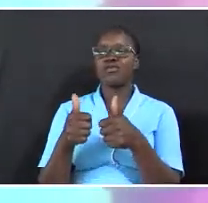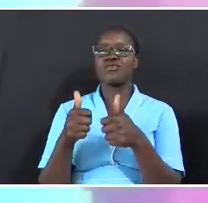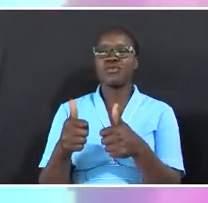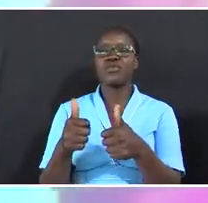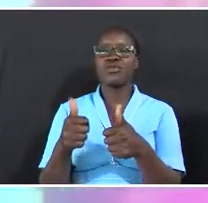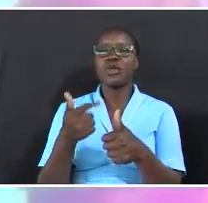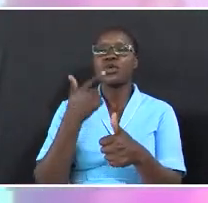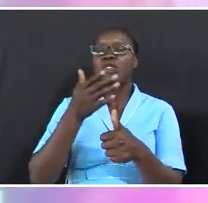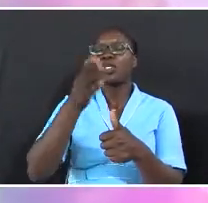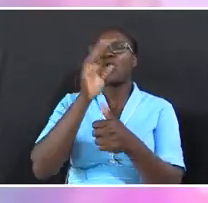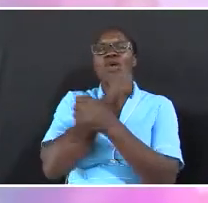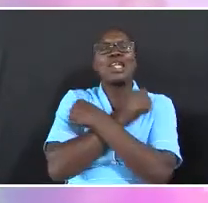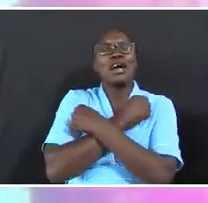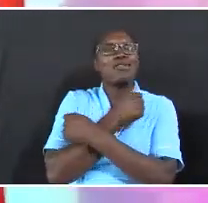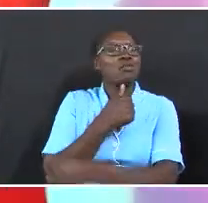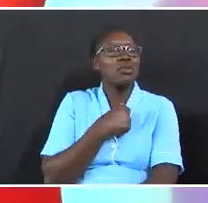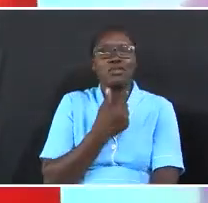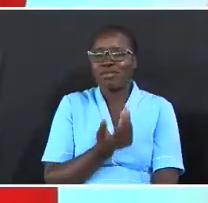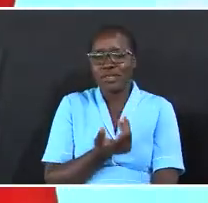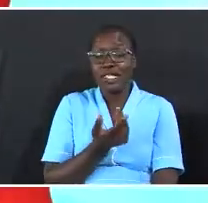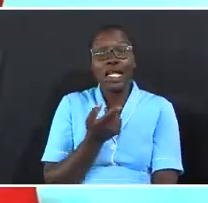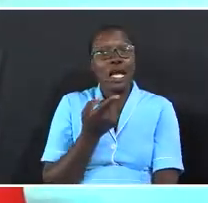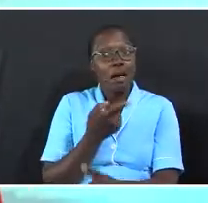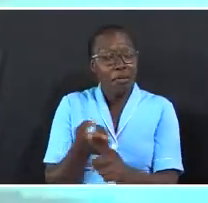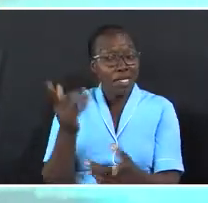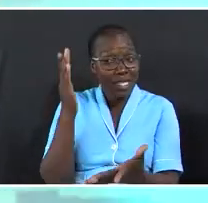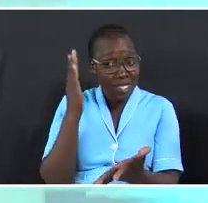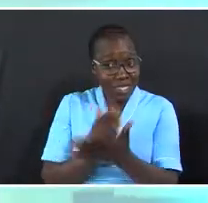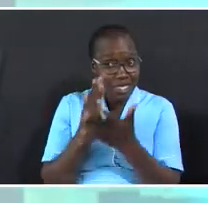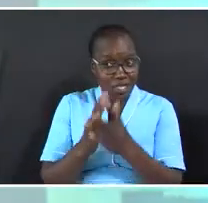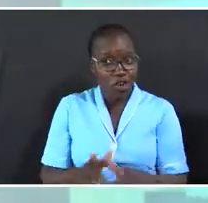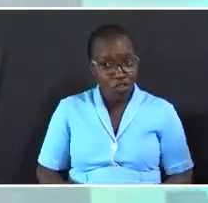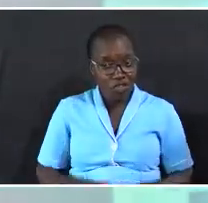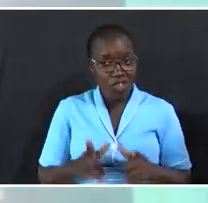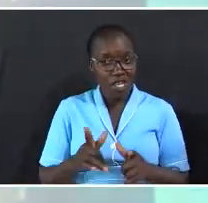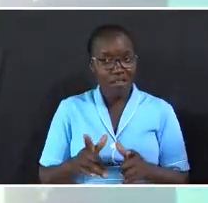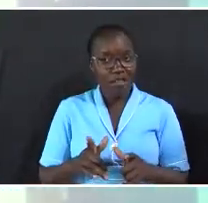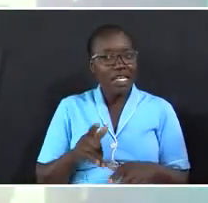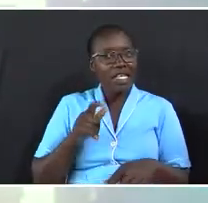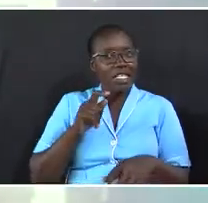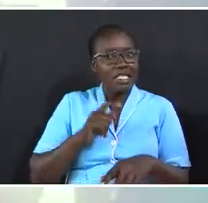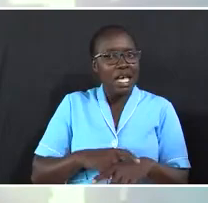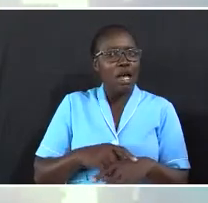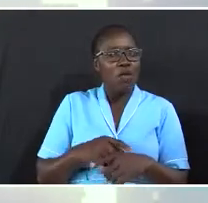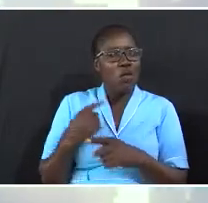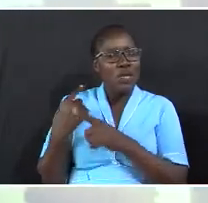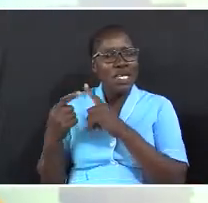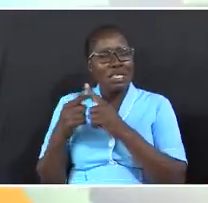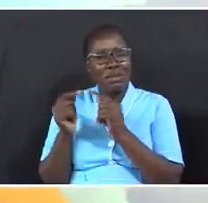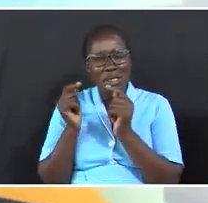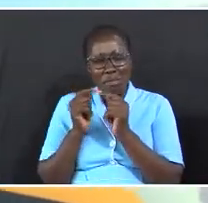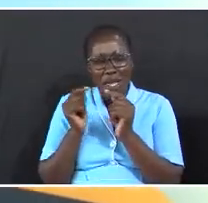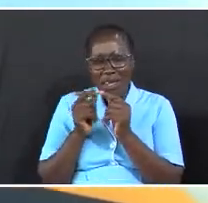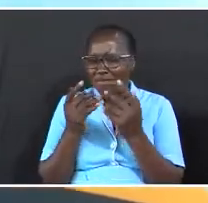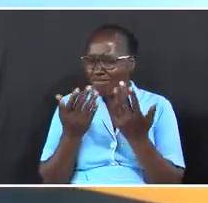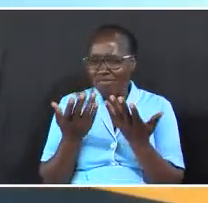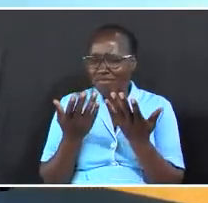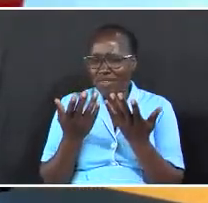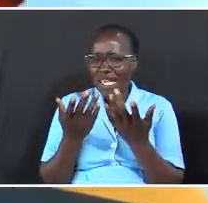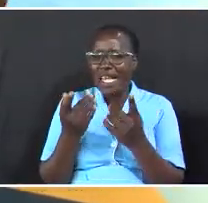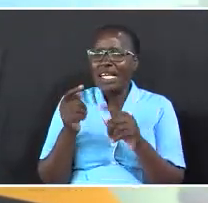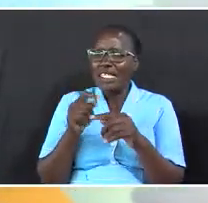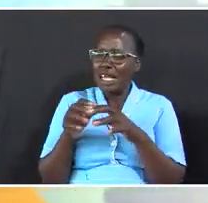say, God loves me. But the reality of life is that when we go through pain, when we go